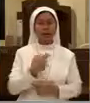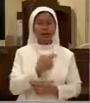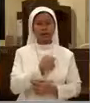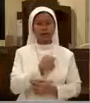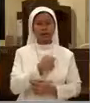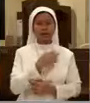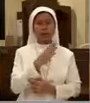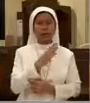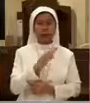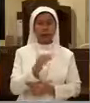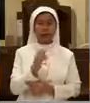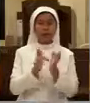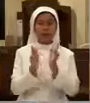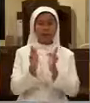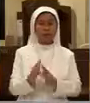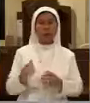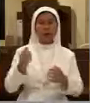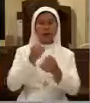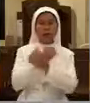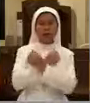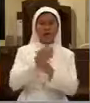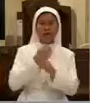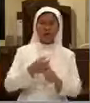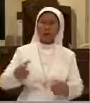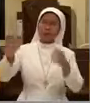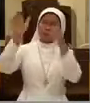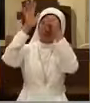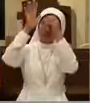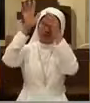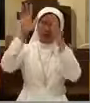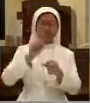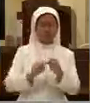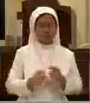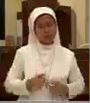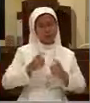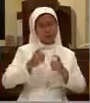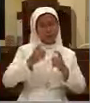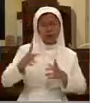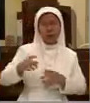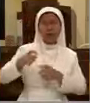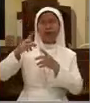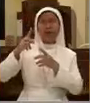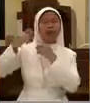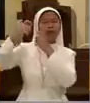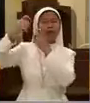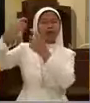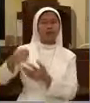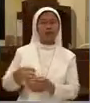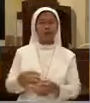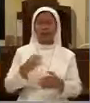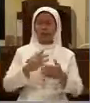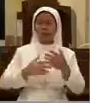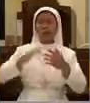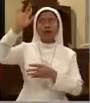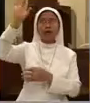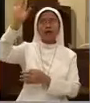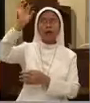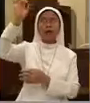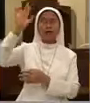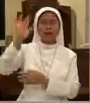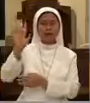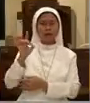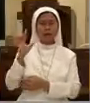received from the Father. So it's gift upon gift, grace upon grace. And even